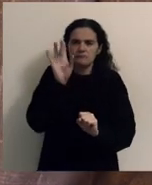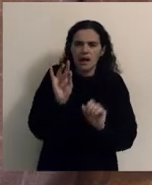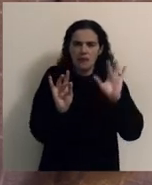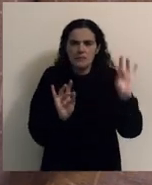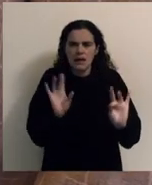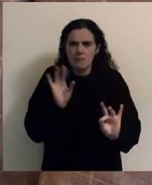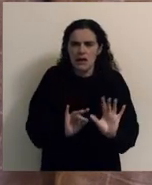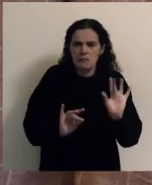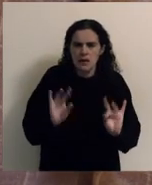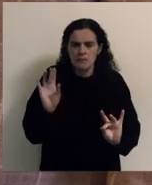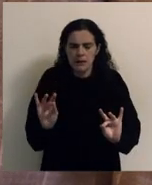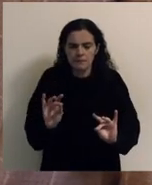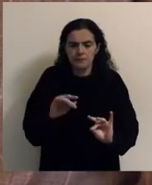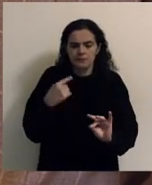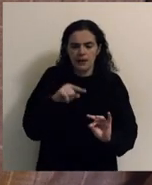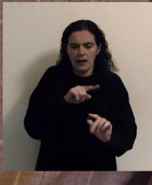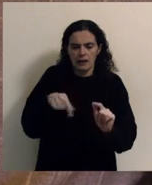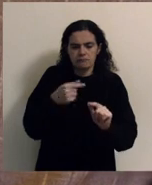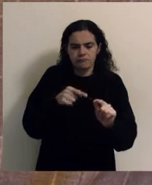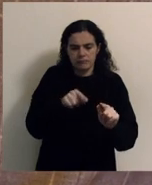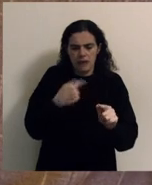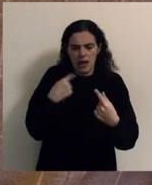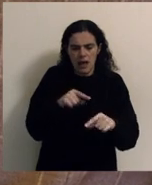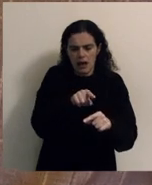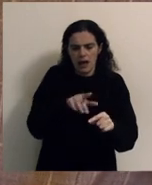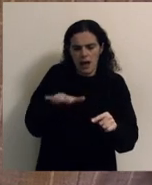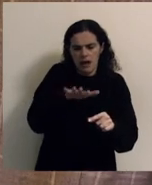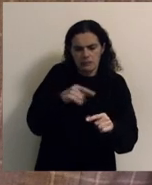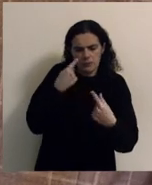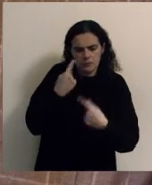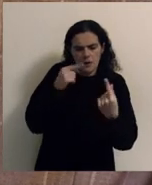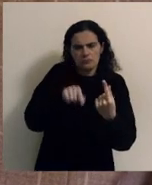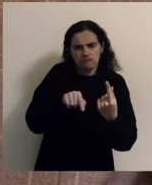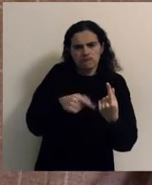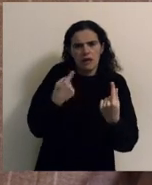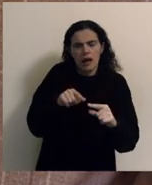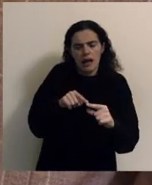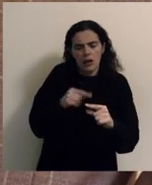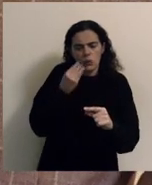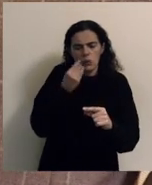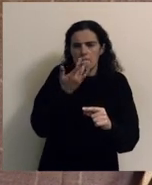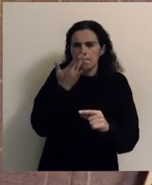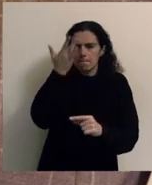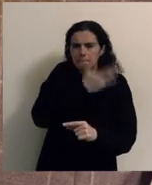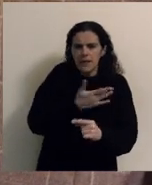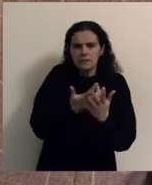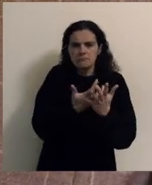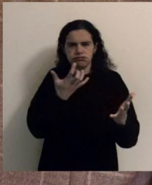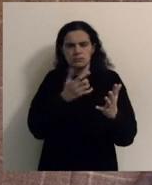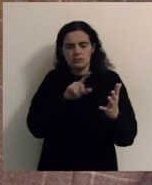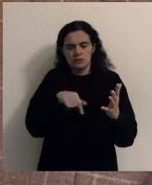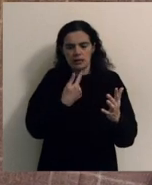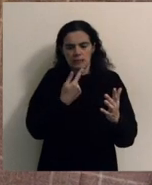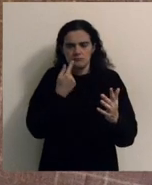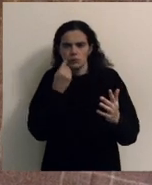map of Denmark, of a section of Denmark, but the effect of the black, which